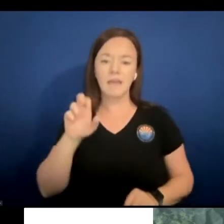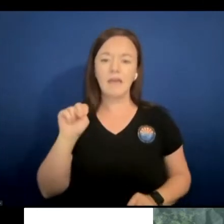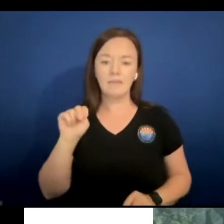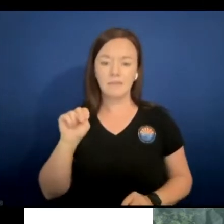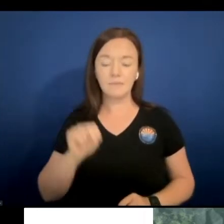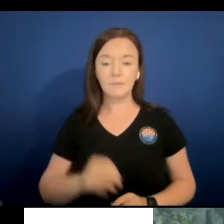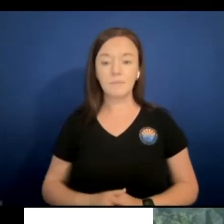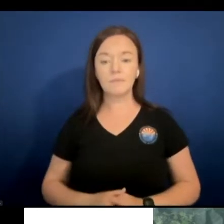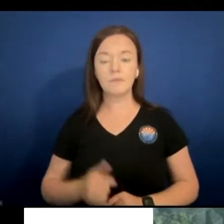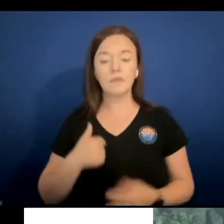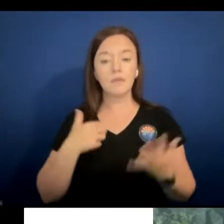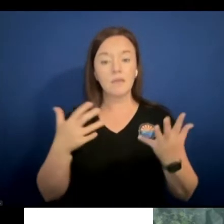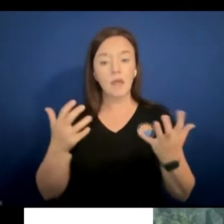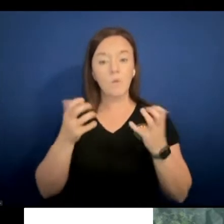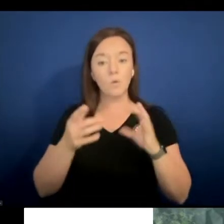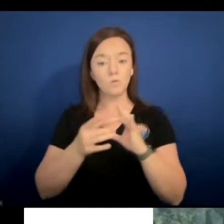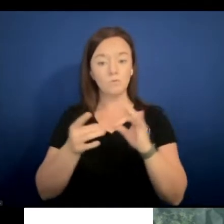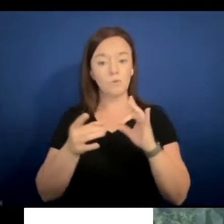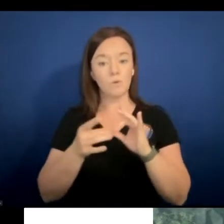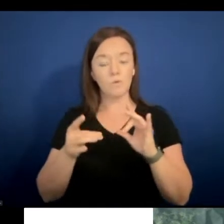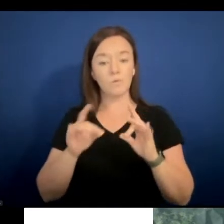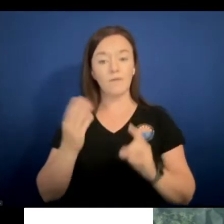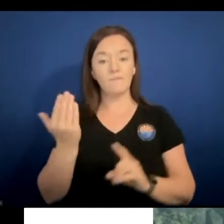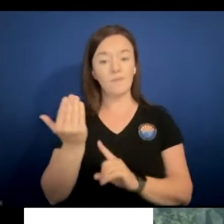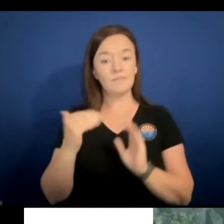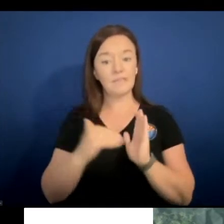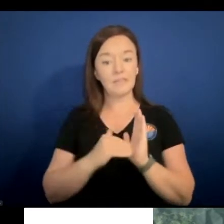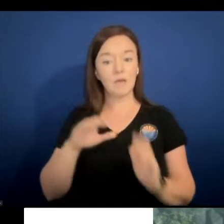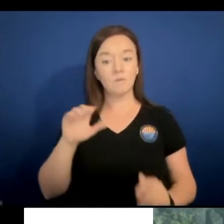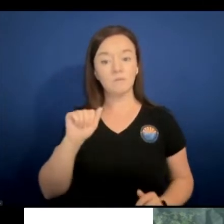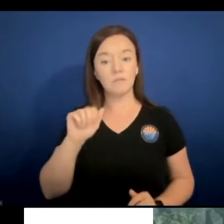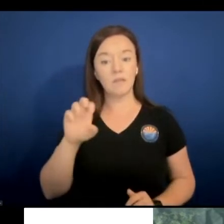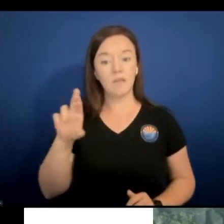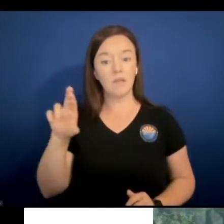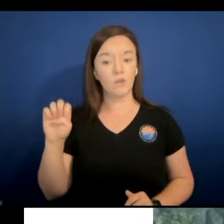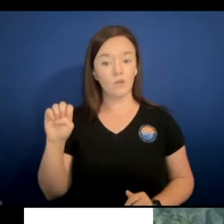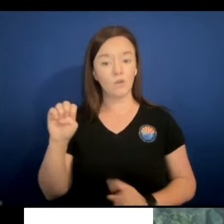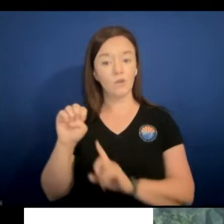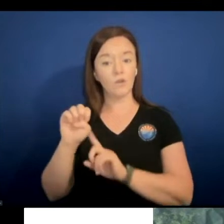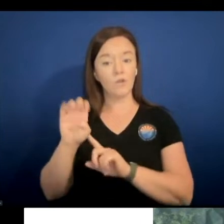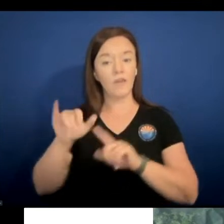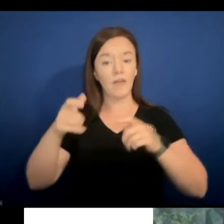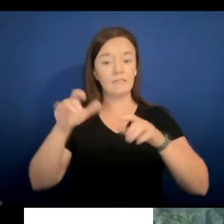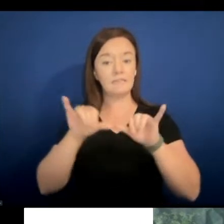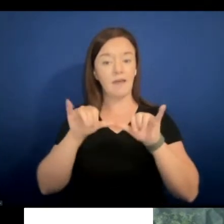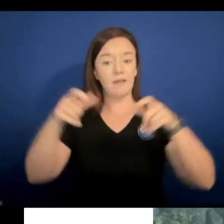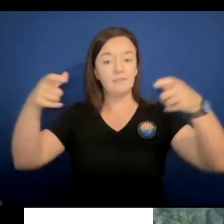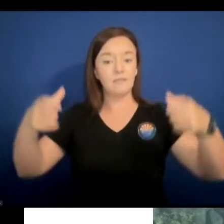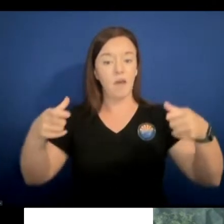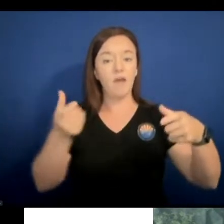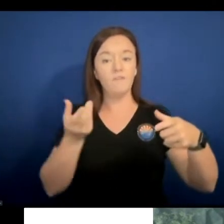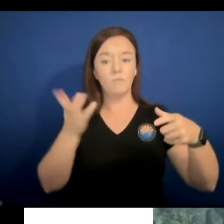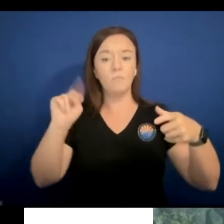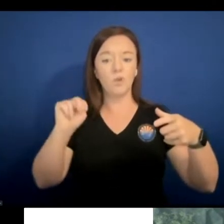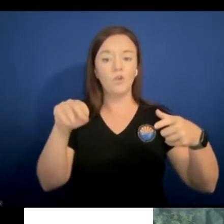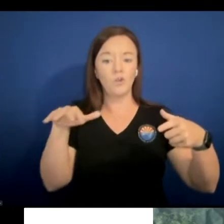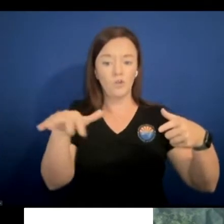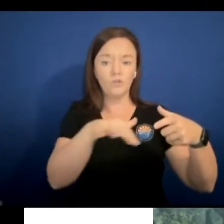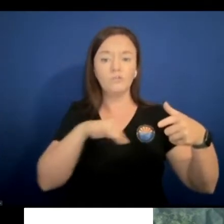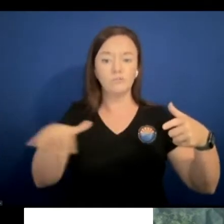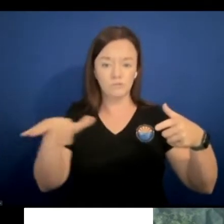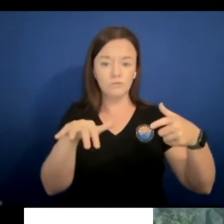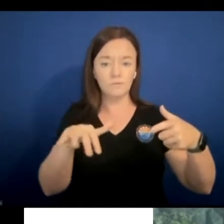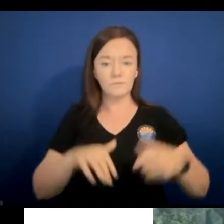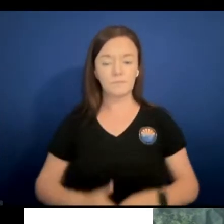want to note the 15,000 acre footprint of the burned area in this